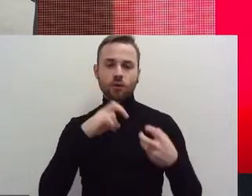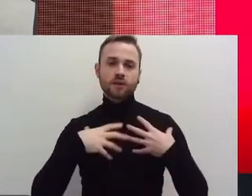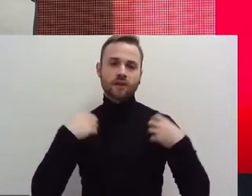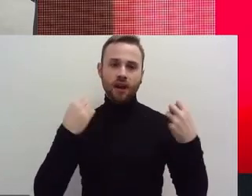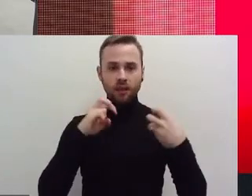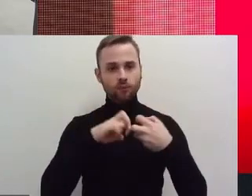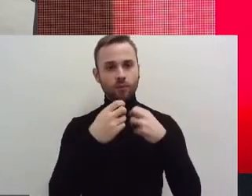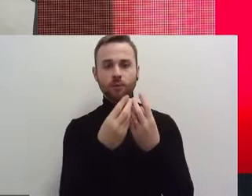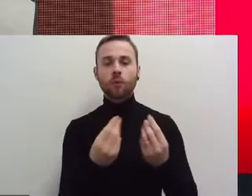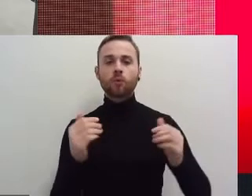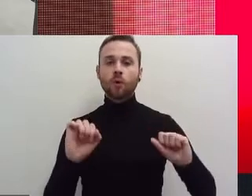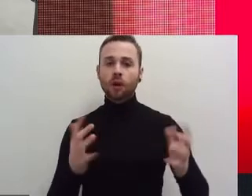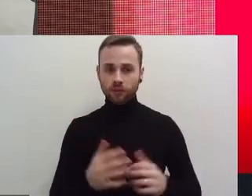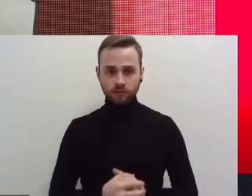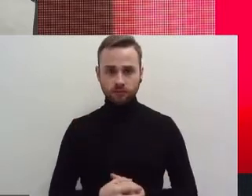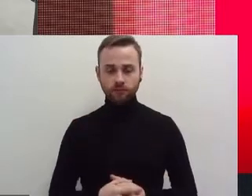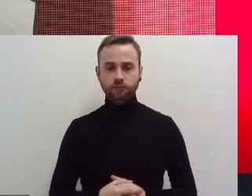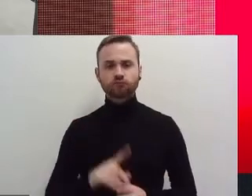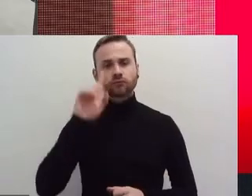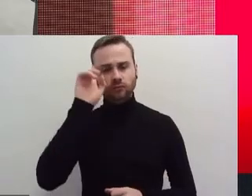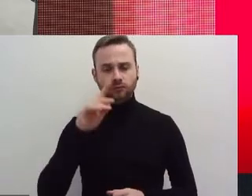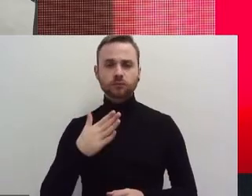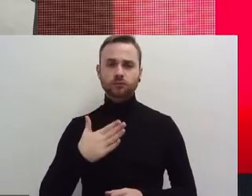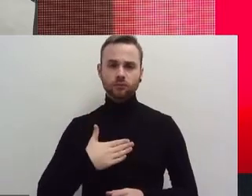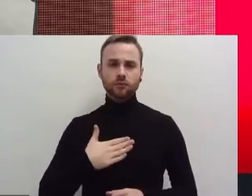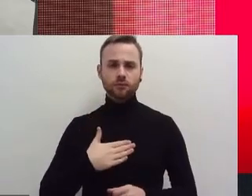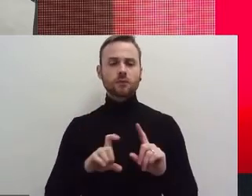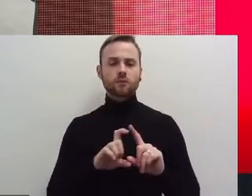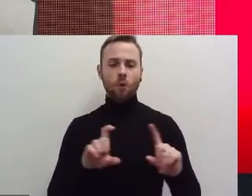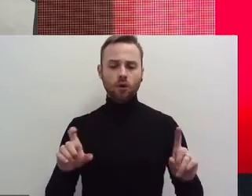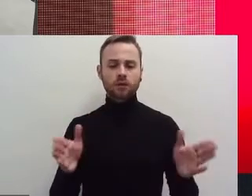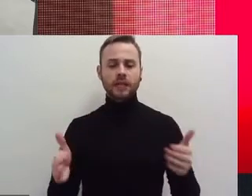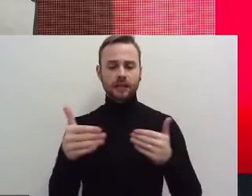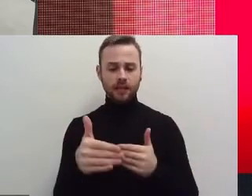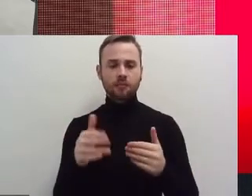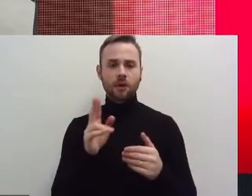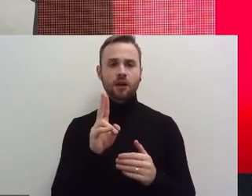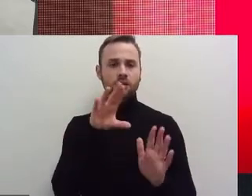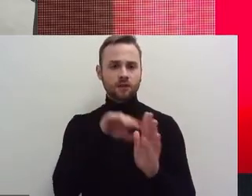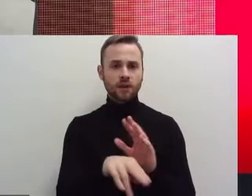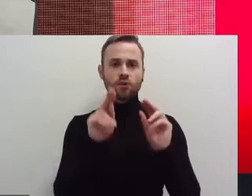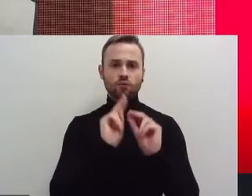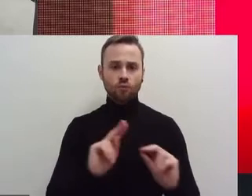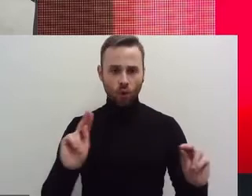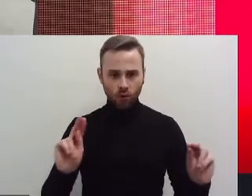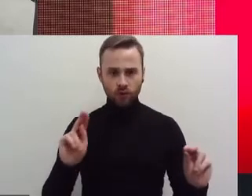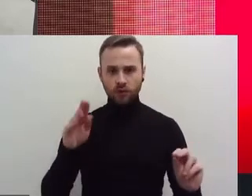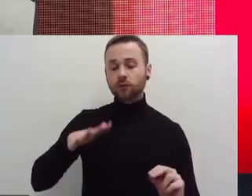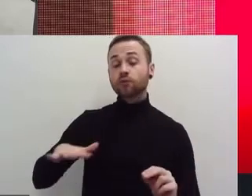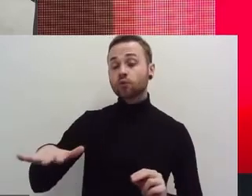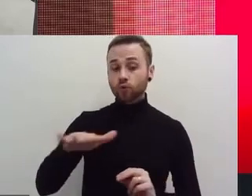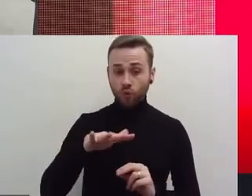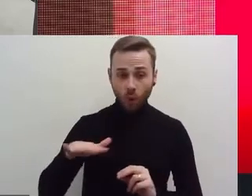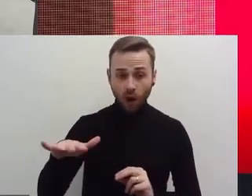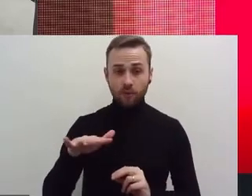teachers and everyone else in society is geared up to better understand each other? Because not only do